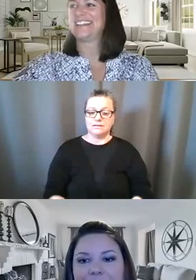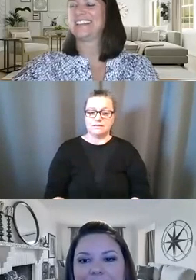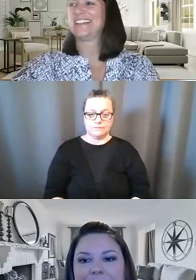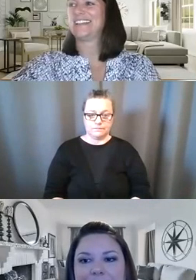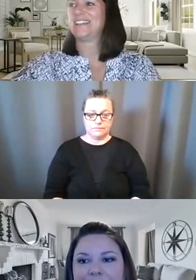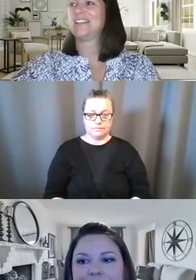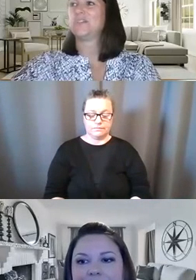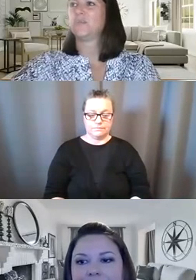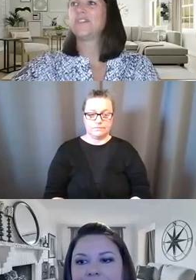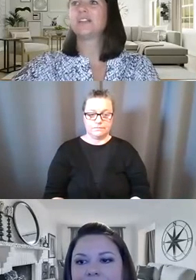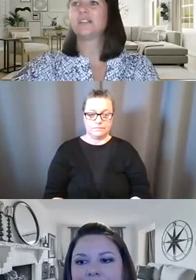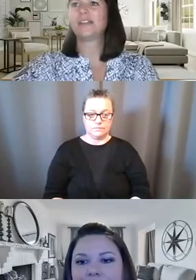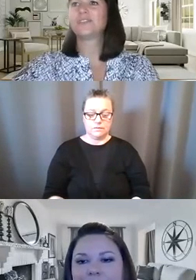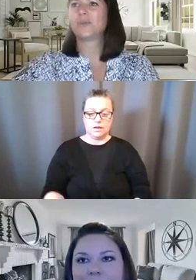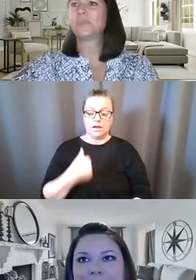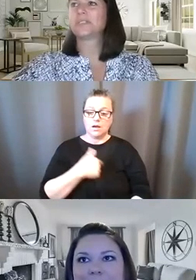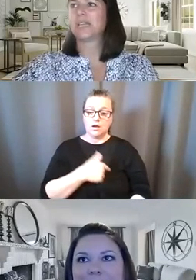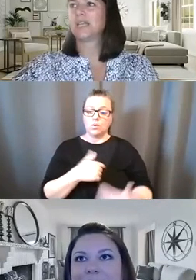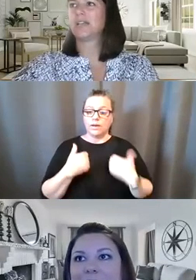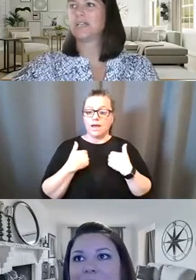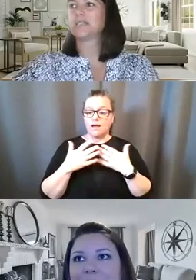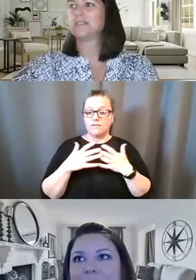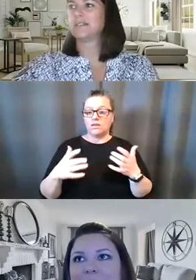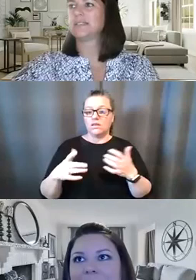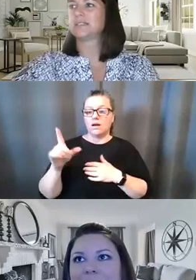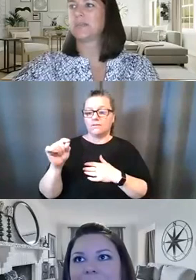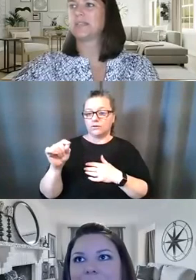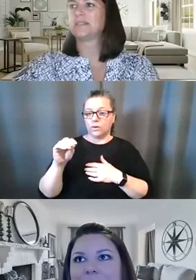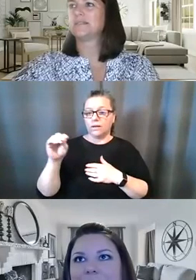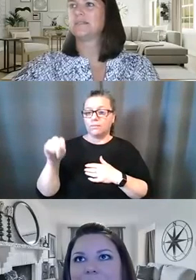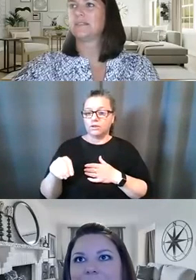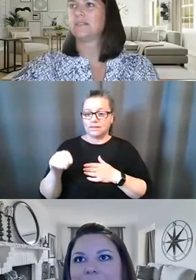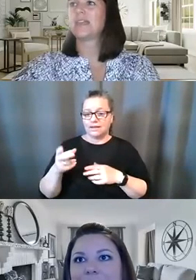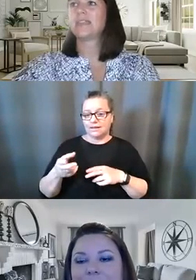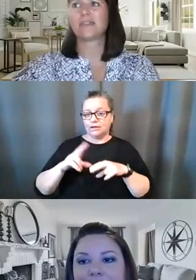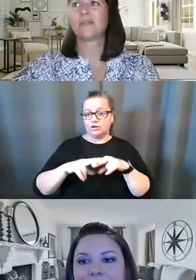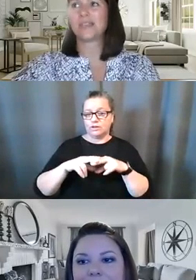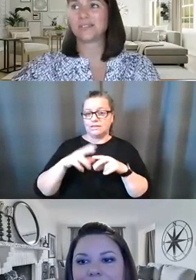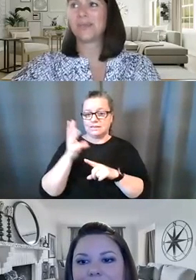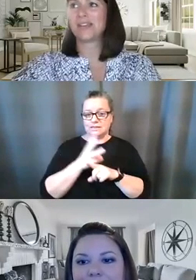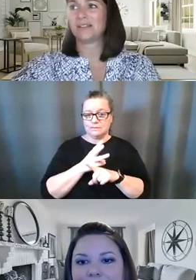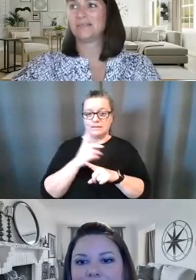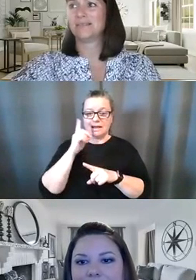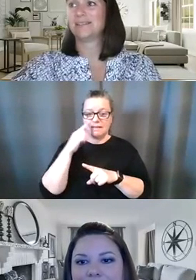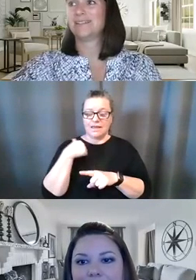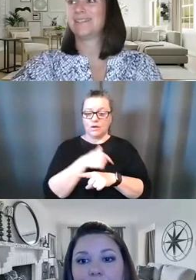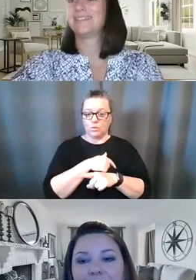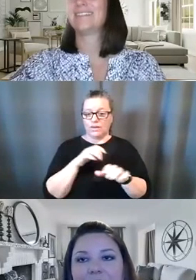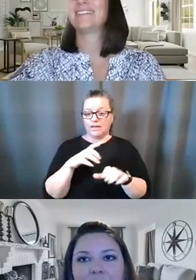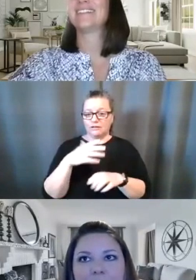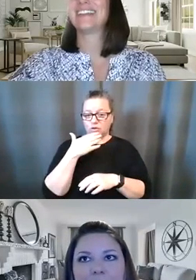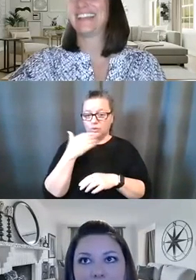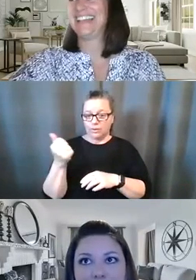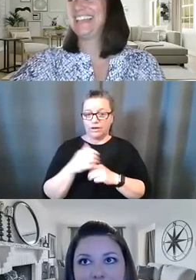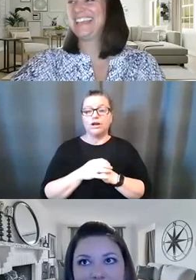is a good one. We've got a lot of 20% increase in 6 months. they think that we can do better. We